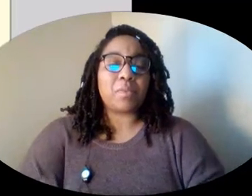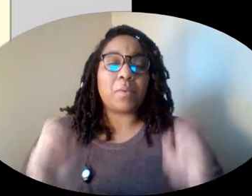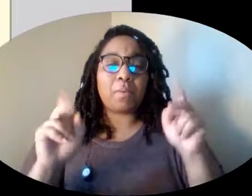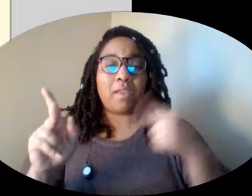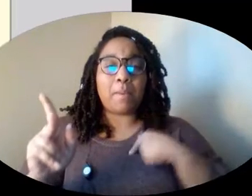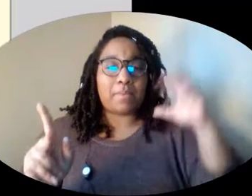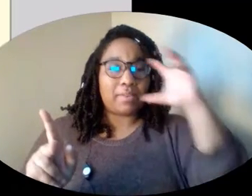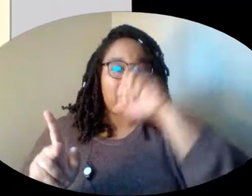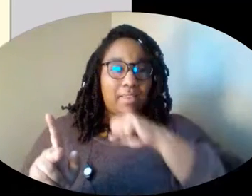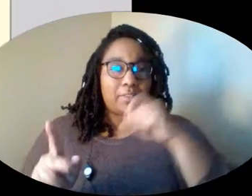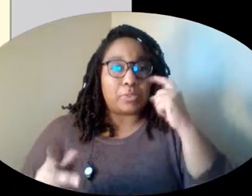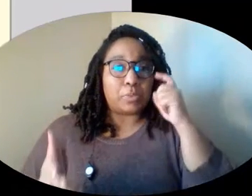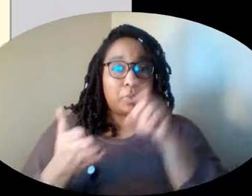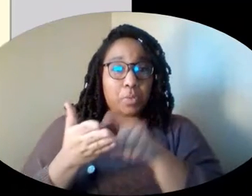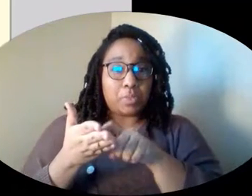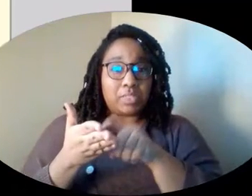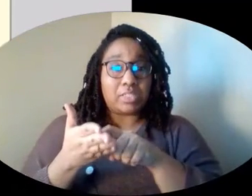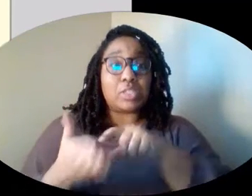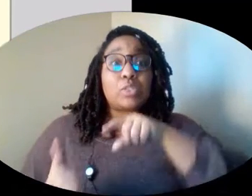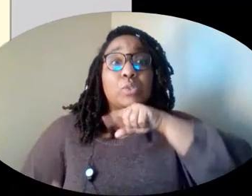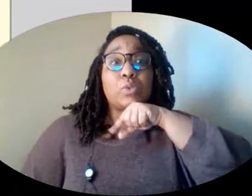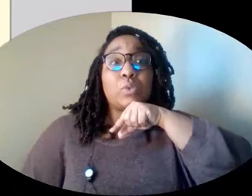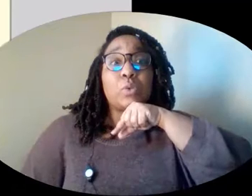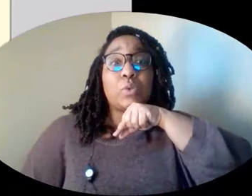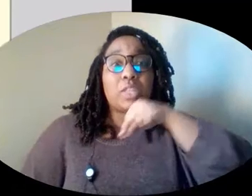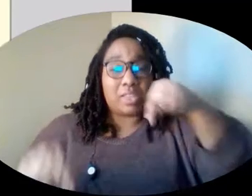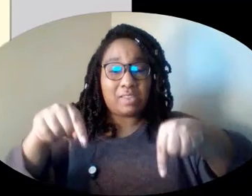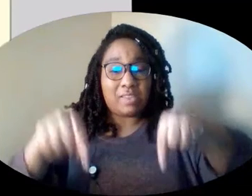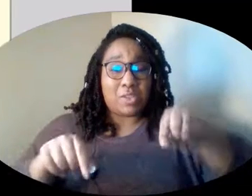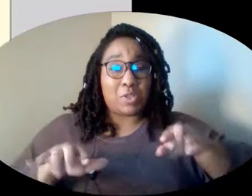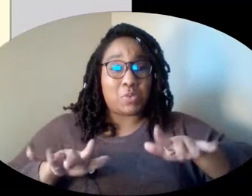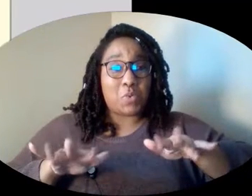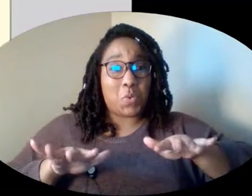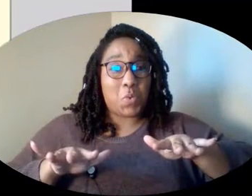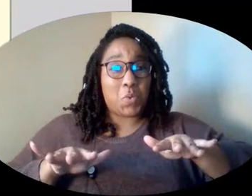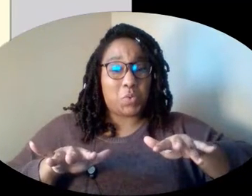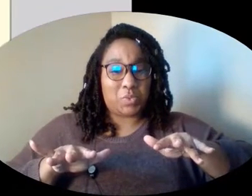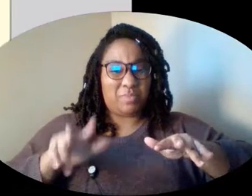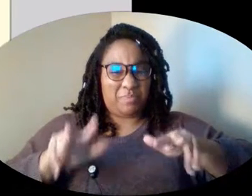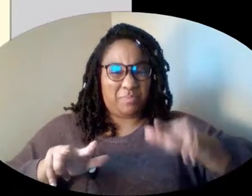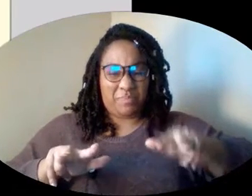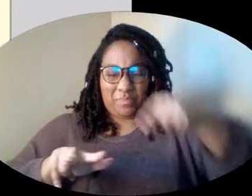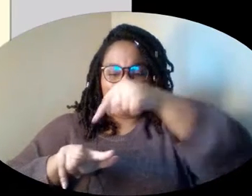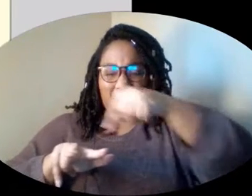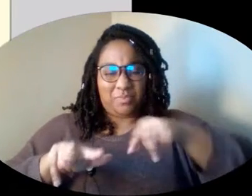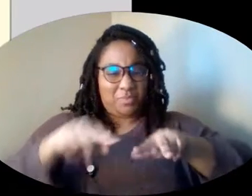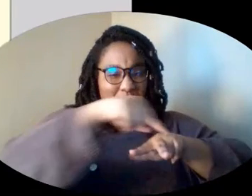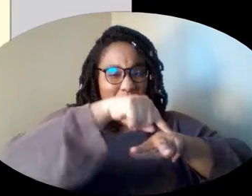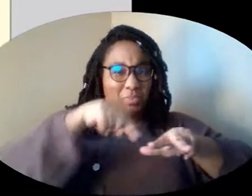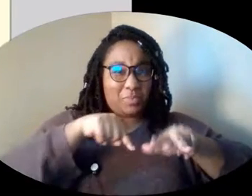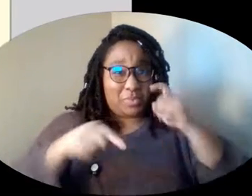guess you probably noticed the turkey toes. Did anyone notice those cute little turkey toes? We've